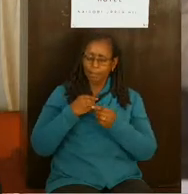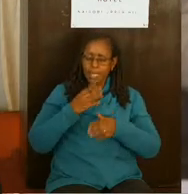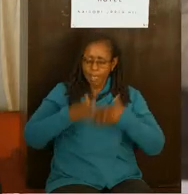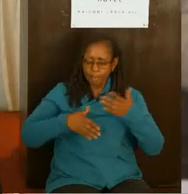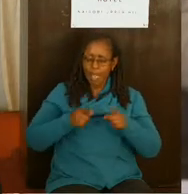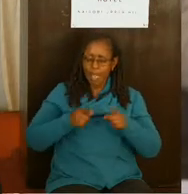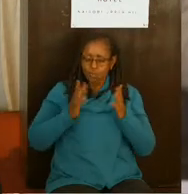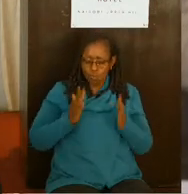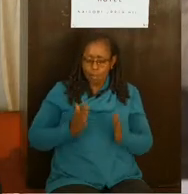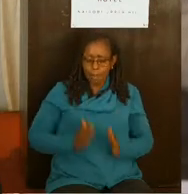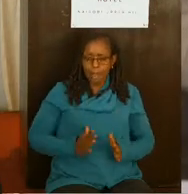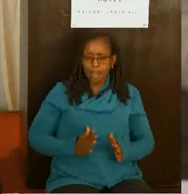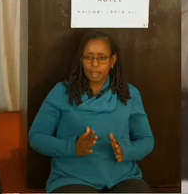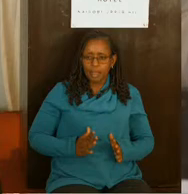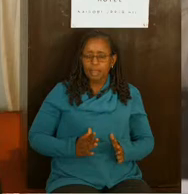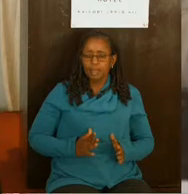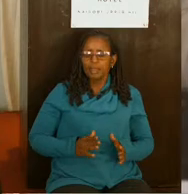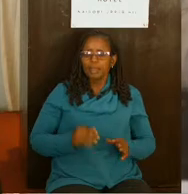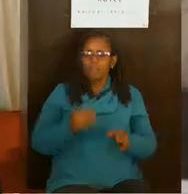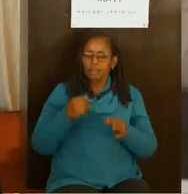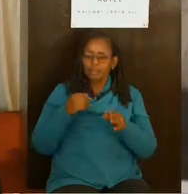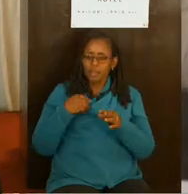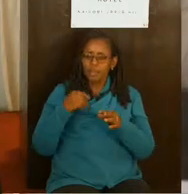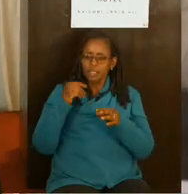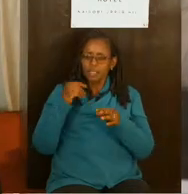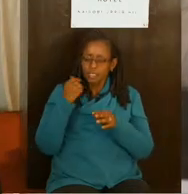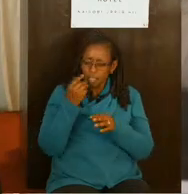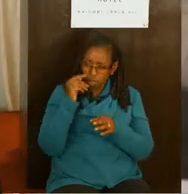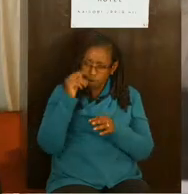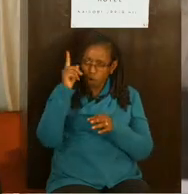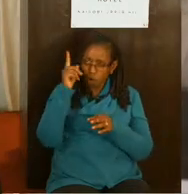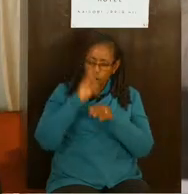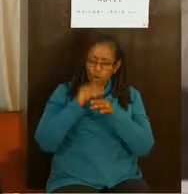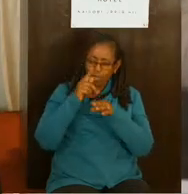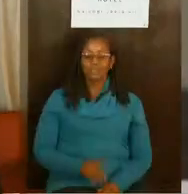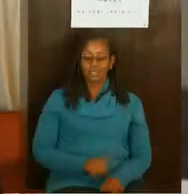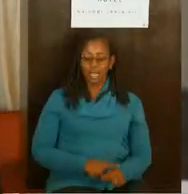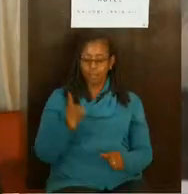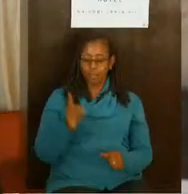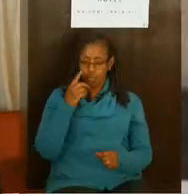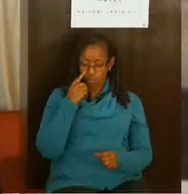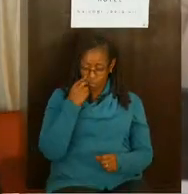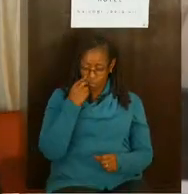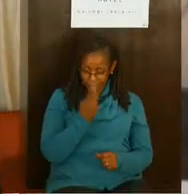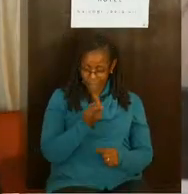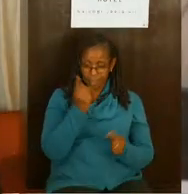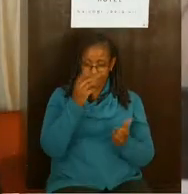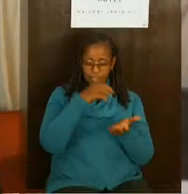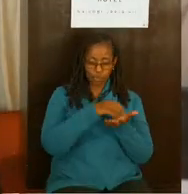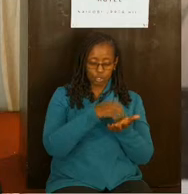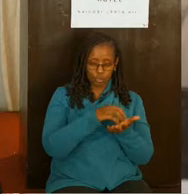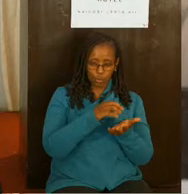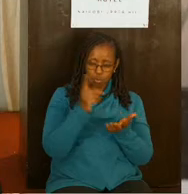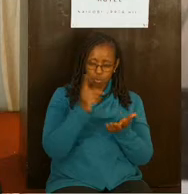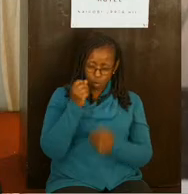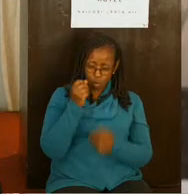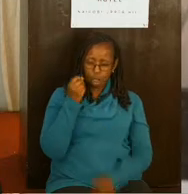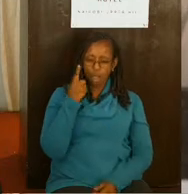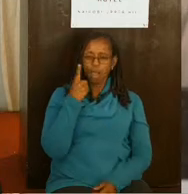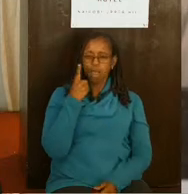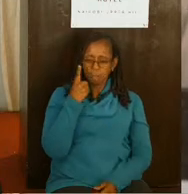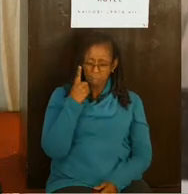God calls us all of us bunny Adam the only children of Adam in the Holy Quran you would like to realize